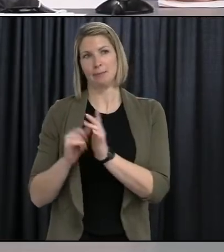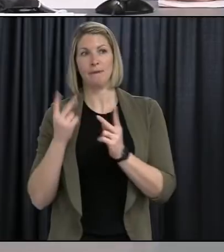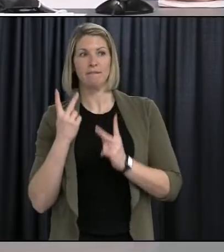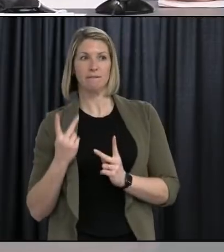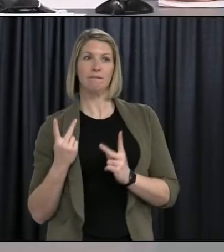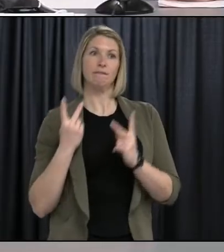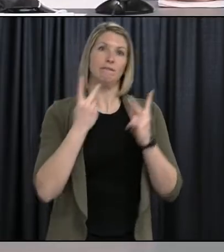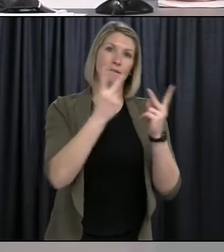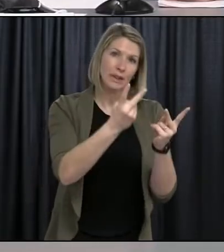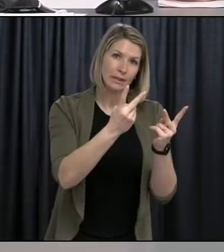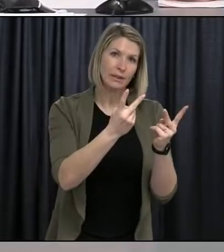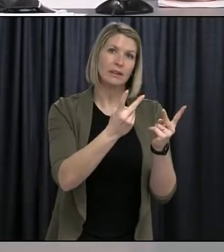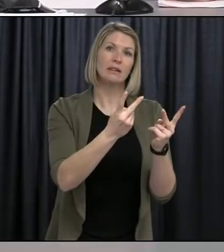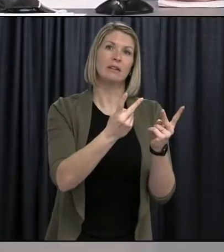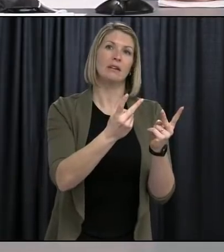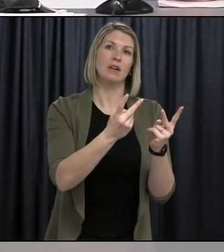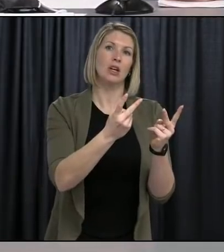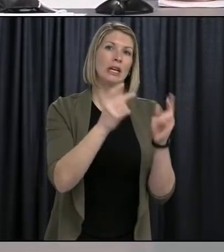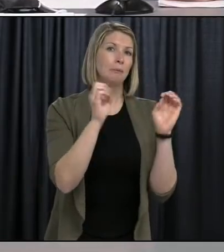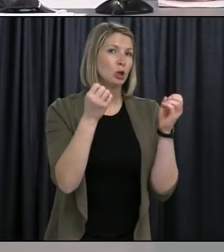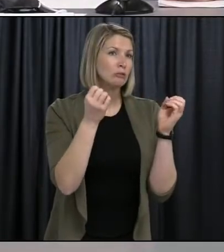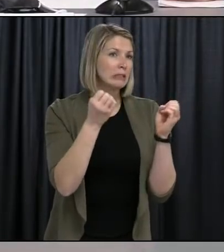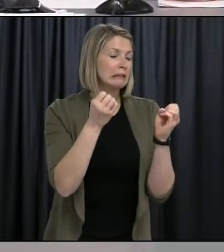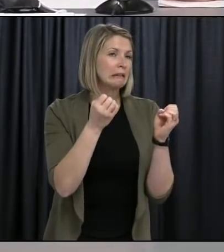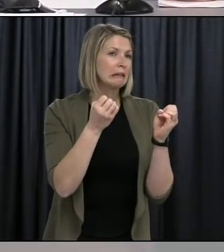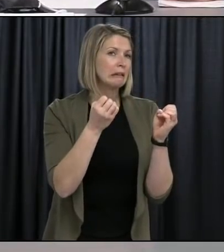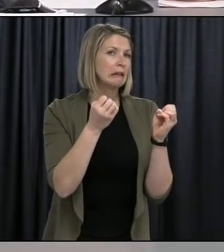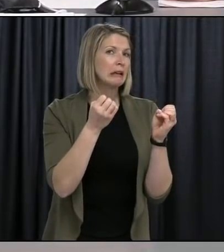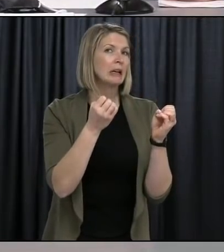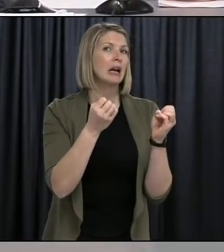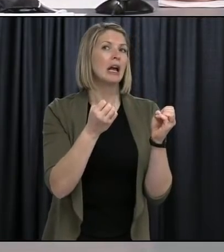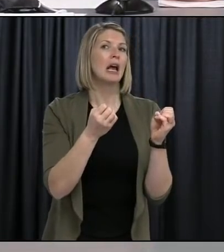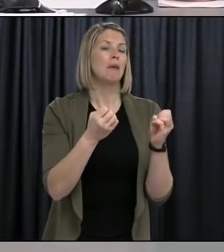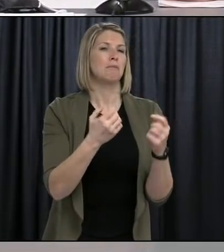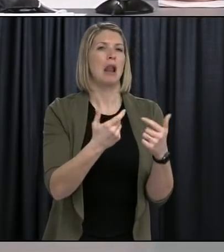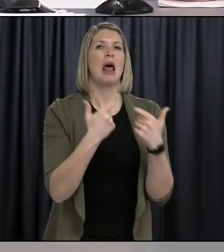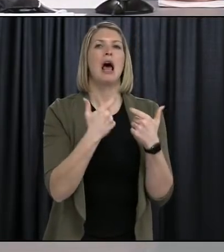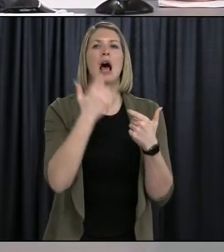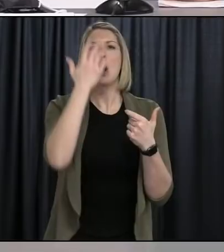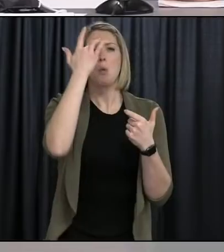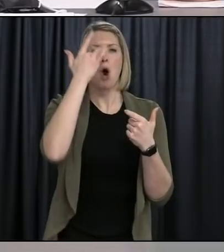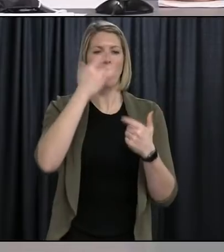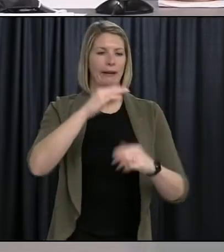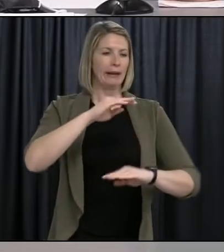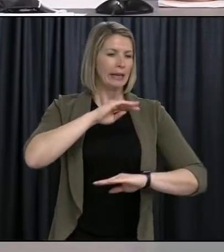an X-ray. They had serious chest issues, and even though they had a test, it just